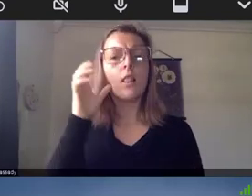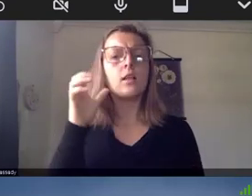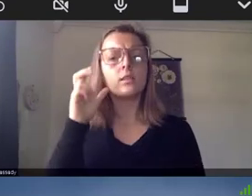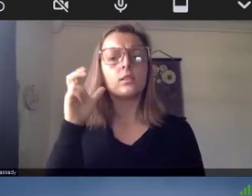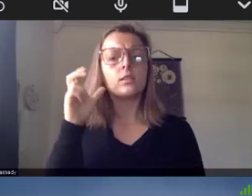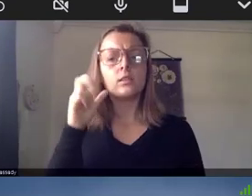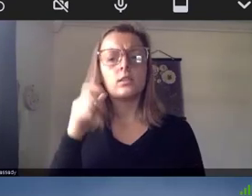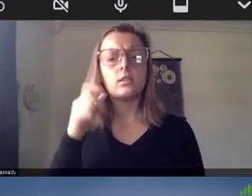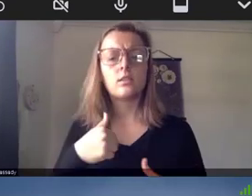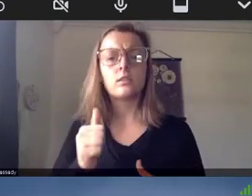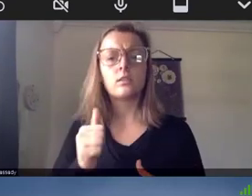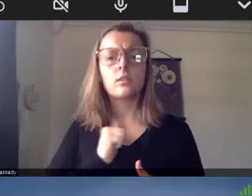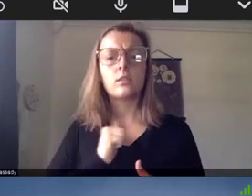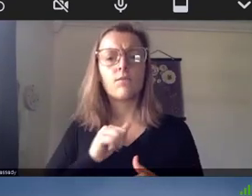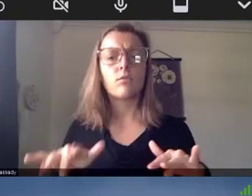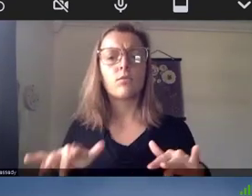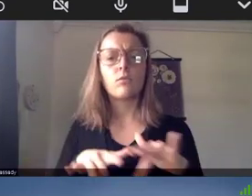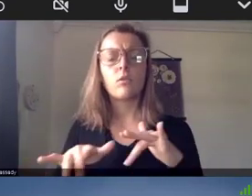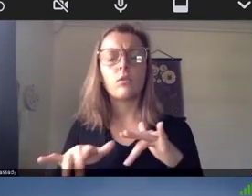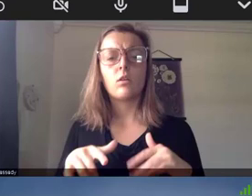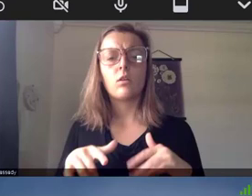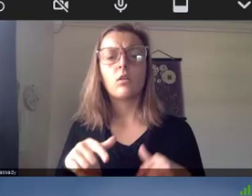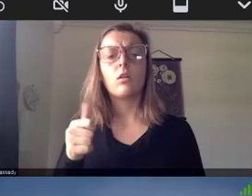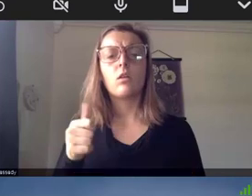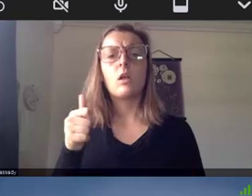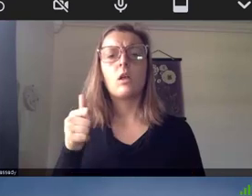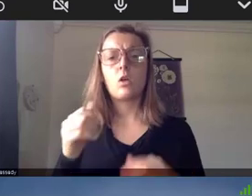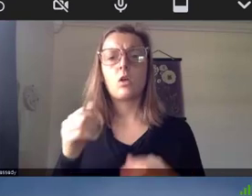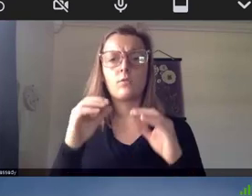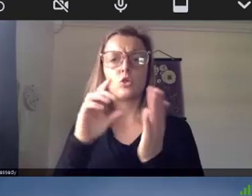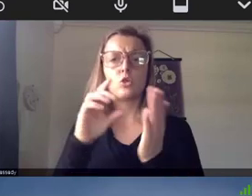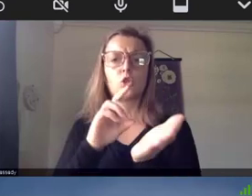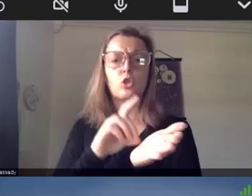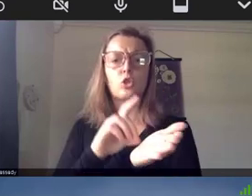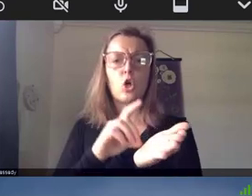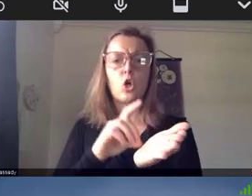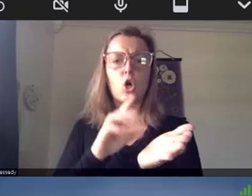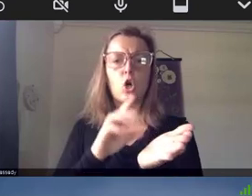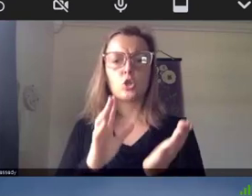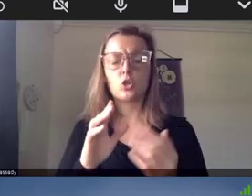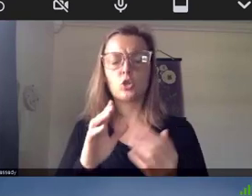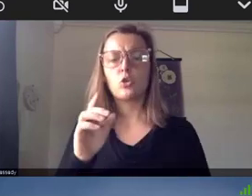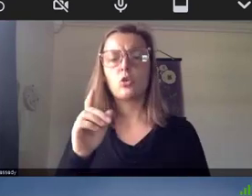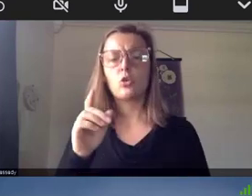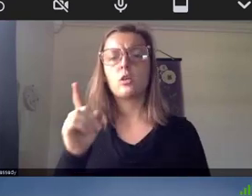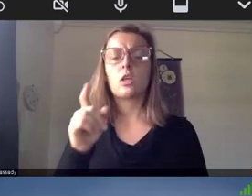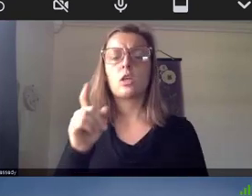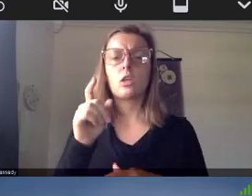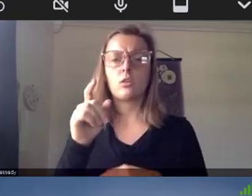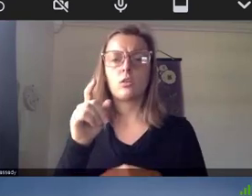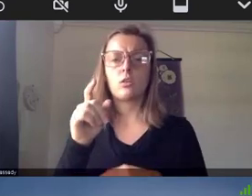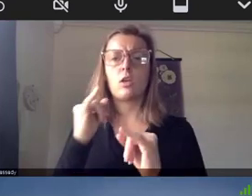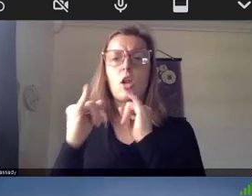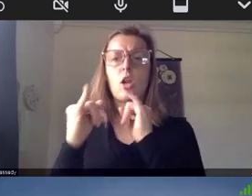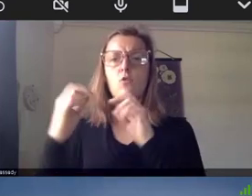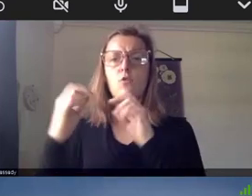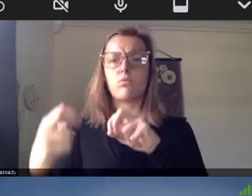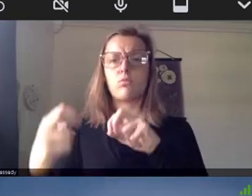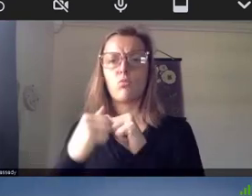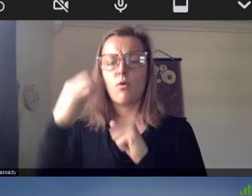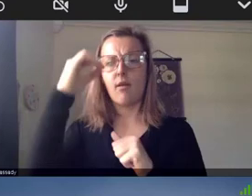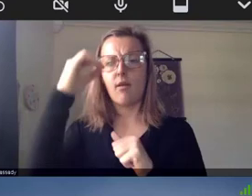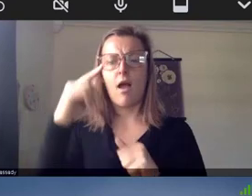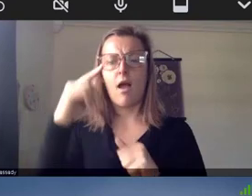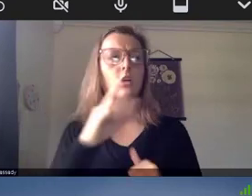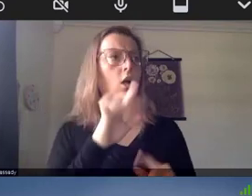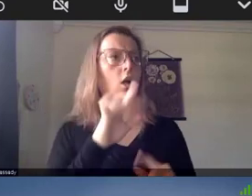doctor. He's interested in longevity, but he interviewed a guy who wrote a book called Why We Sleep. I think his name is Matt Walker. And he talks about all the great benefits to your